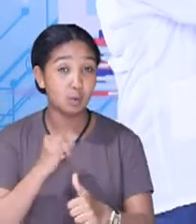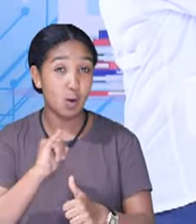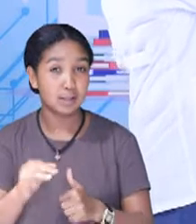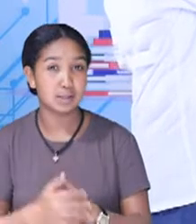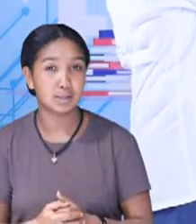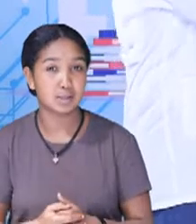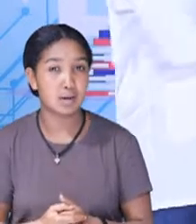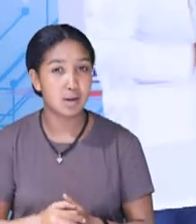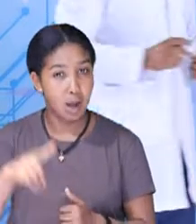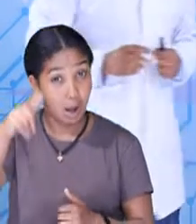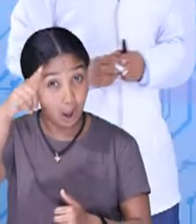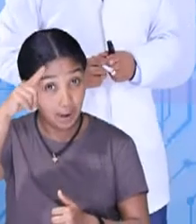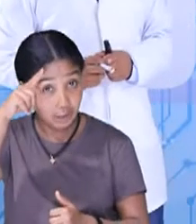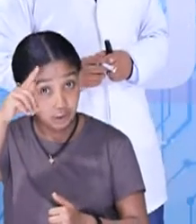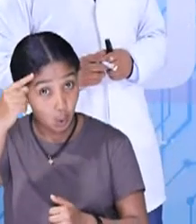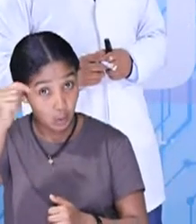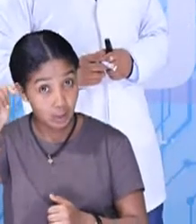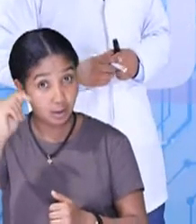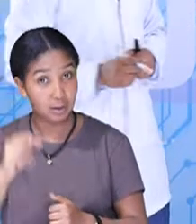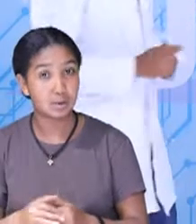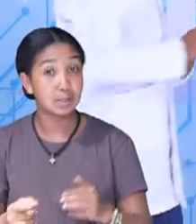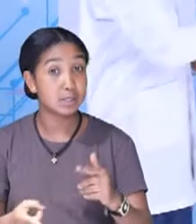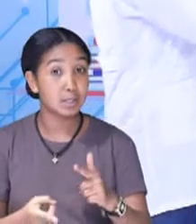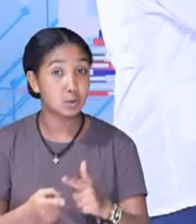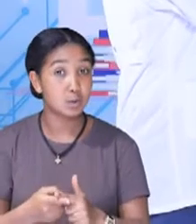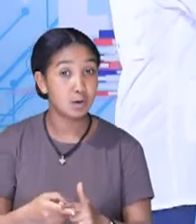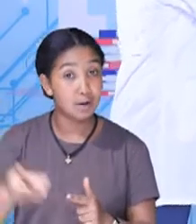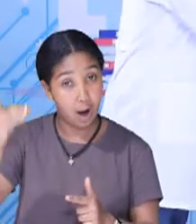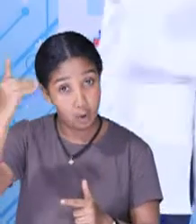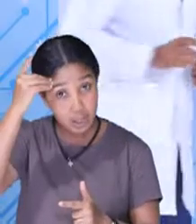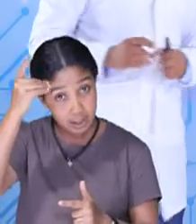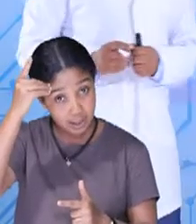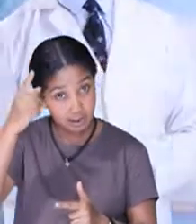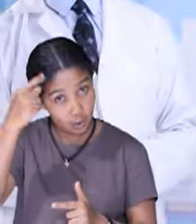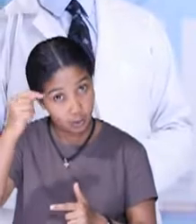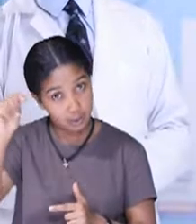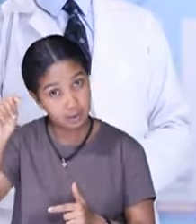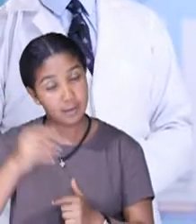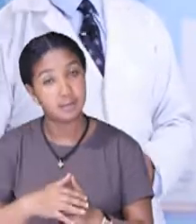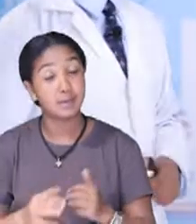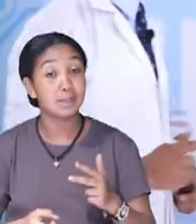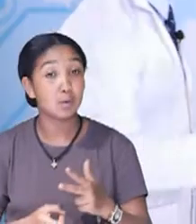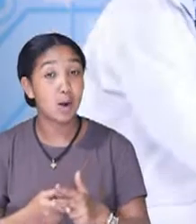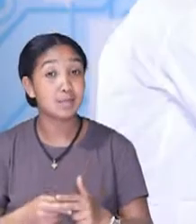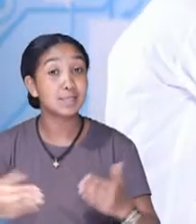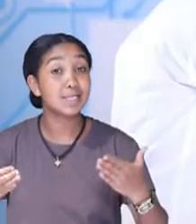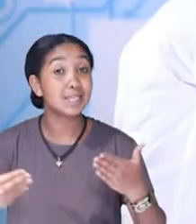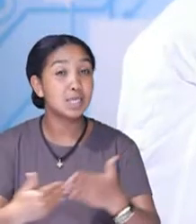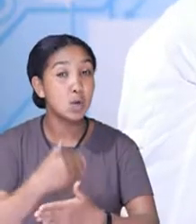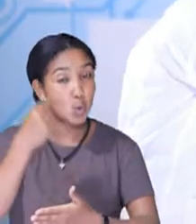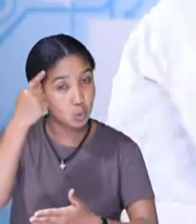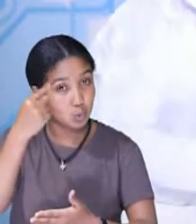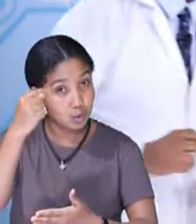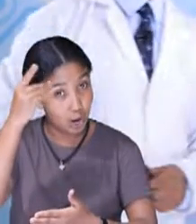one is Lamarck's theory. The second one is the Darwin's theory. And the third one is